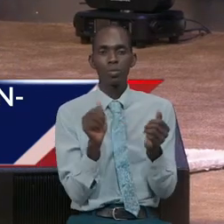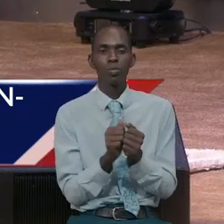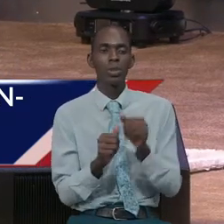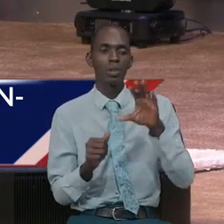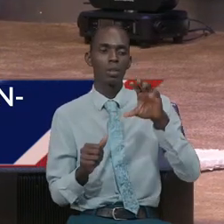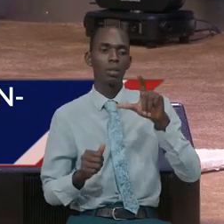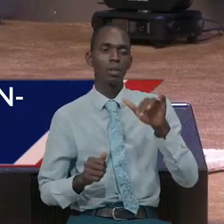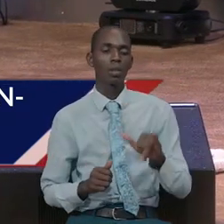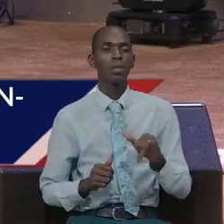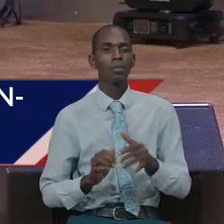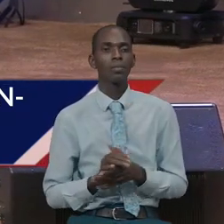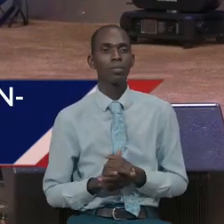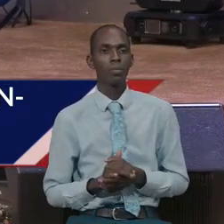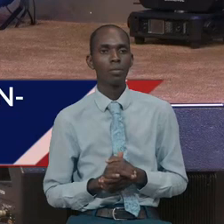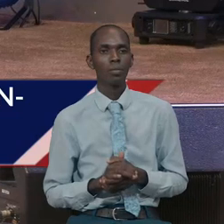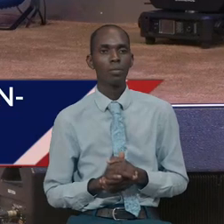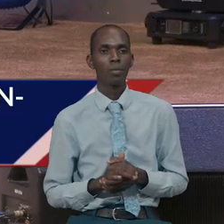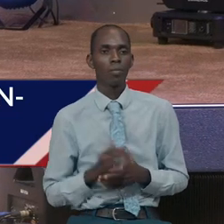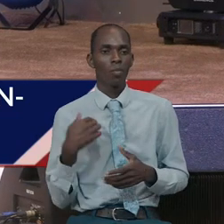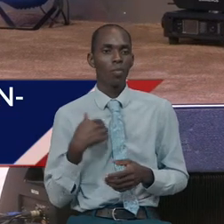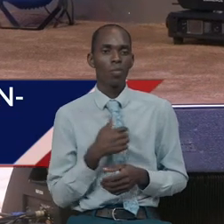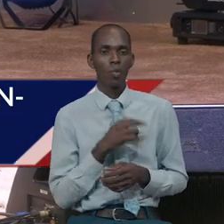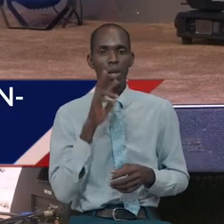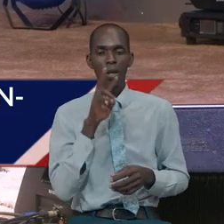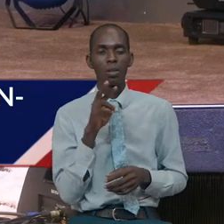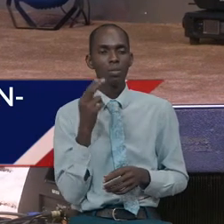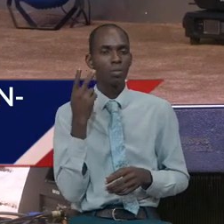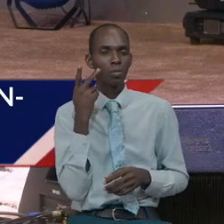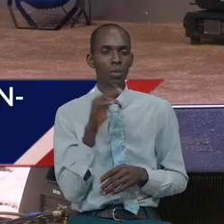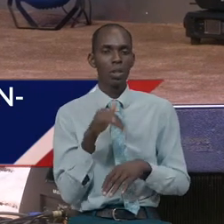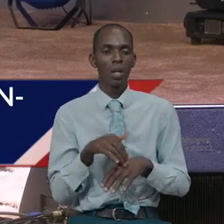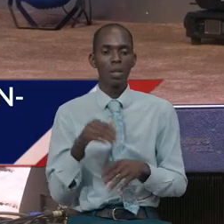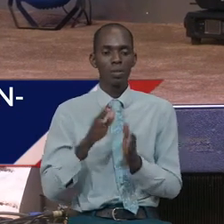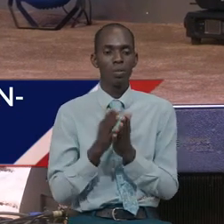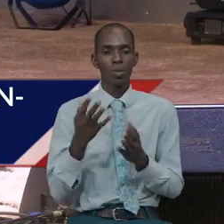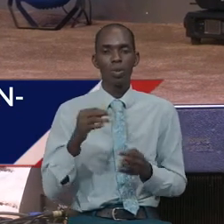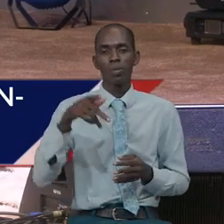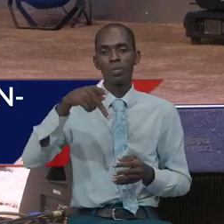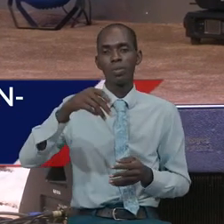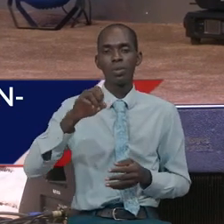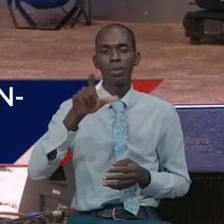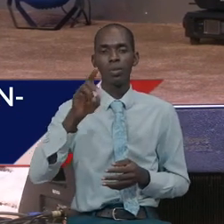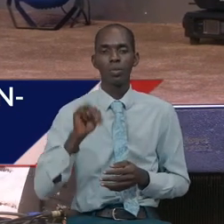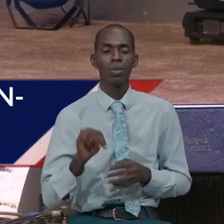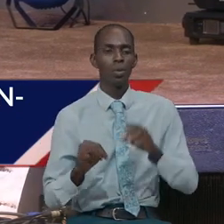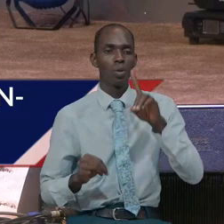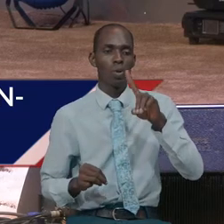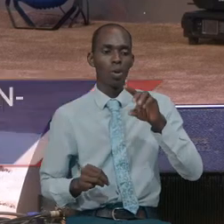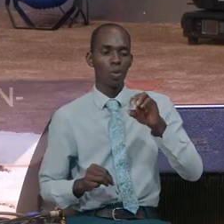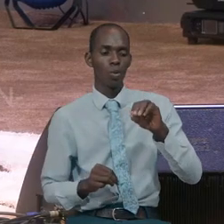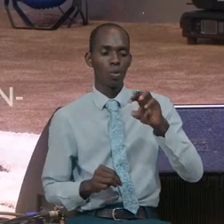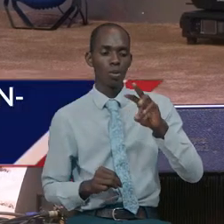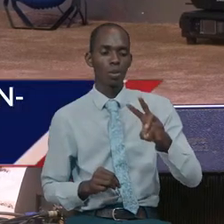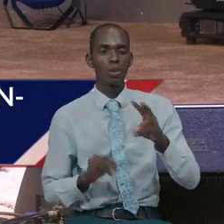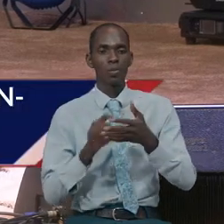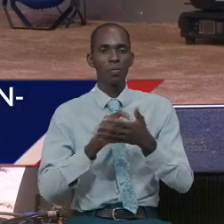mixed with clay. We're looking at Psalm 106, and I'm reading from verse 35.